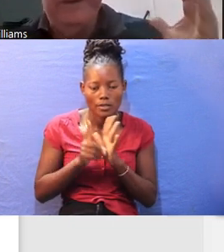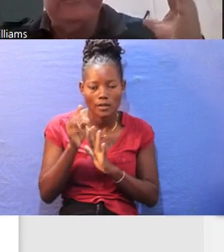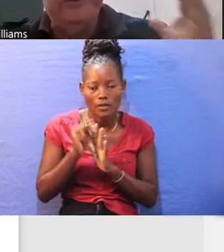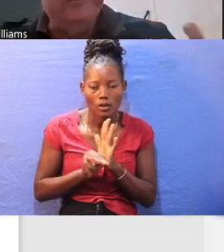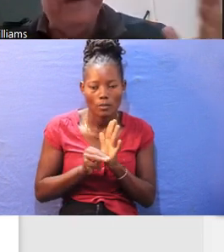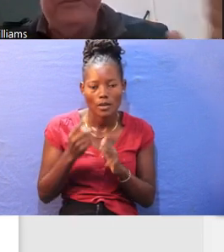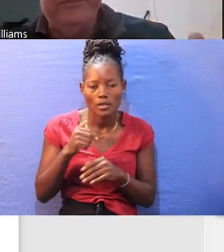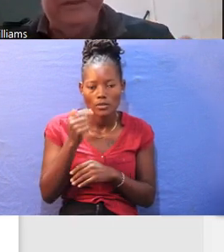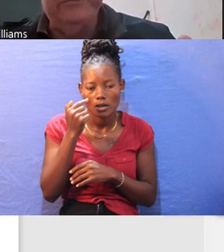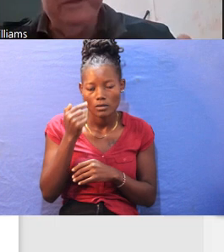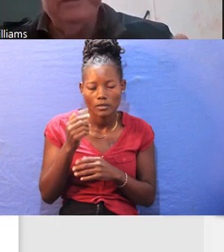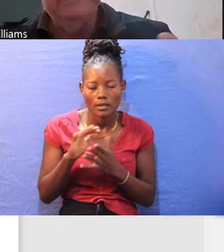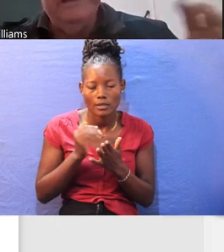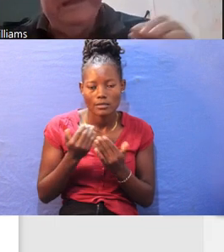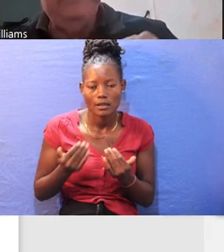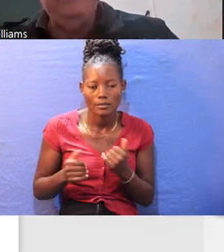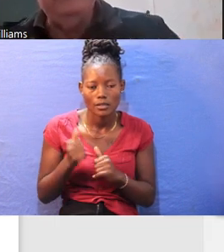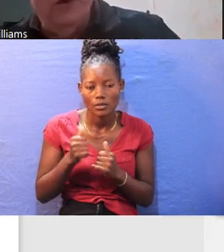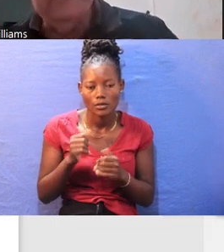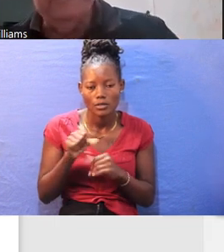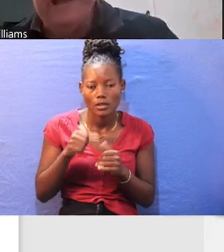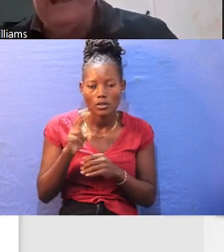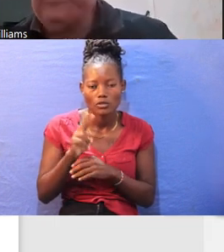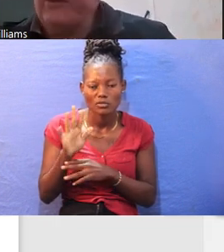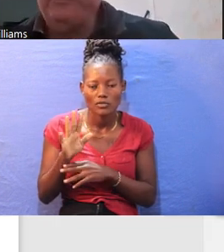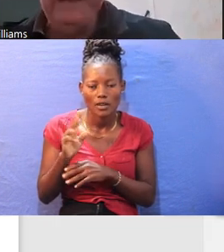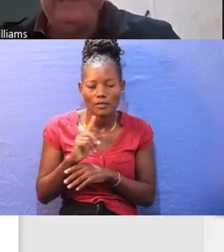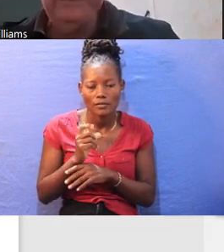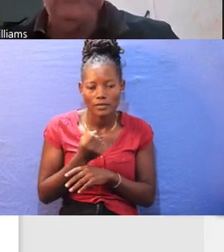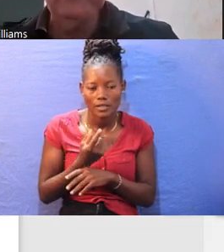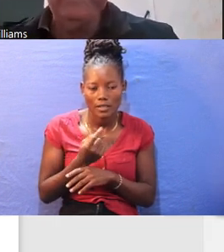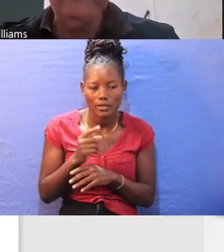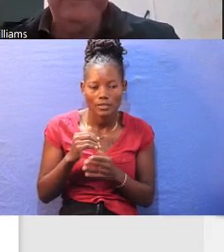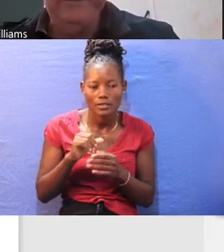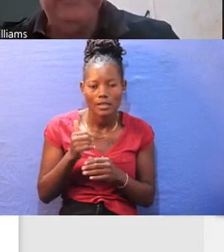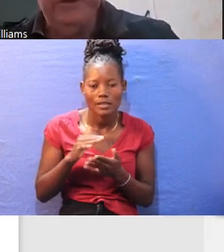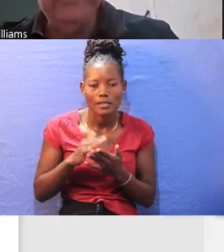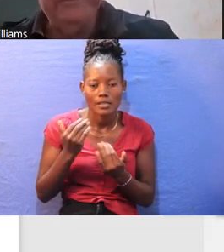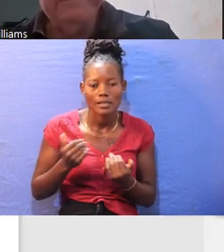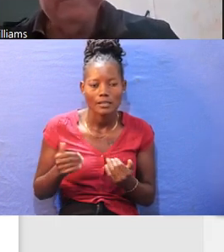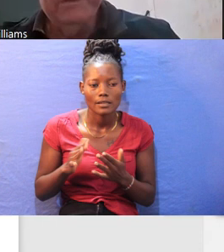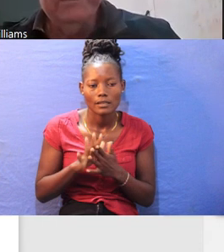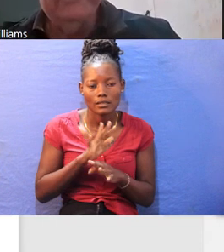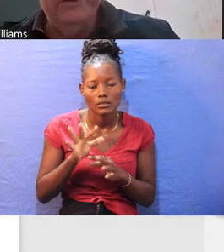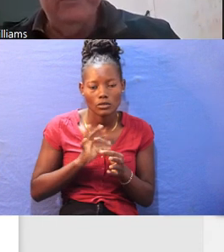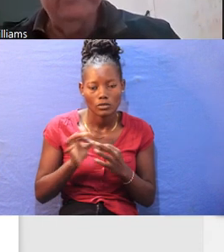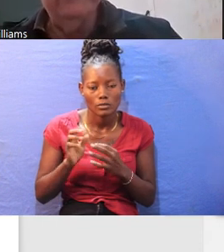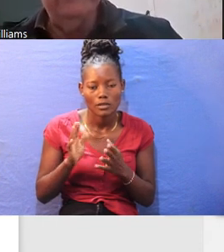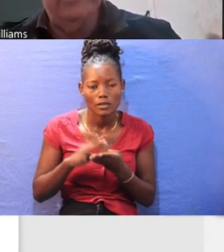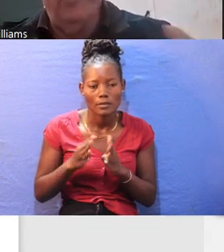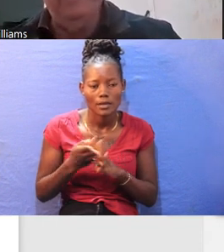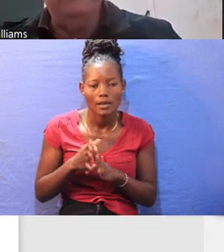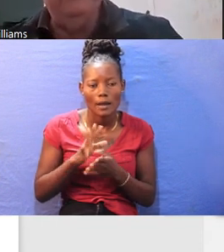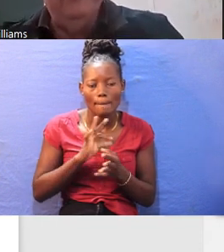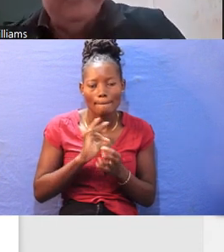lasts around 2 to 5 seconds. Anything longer than that, it's not speed any longer, it becomes speed endurance. So